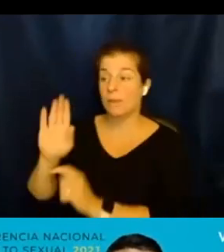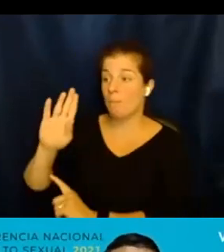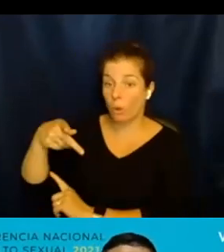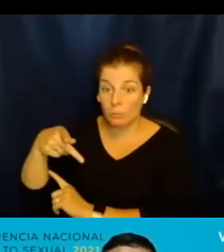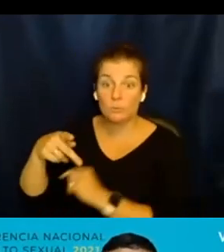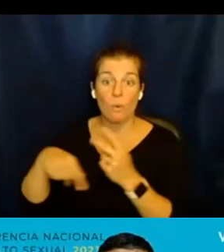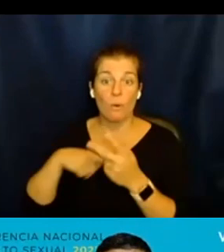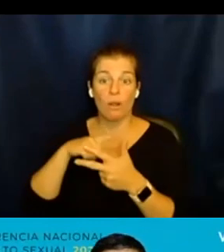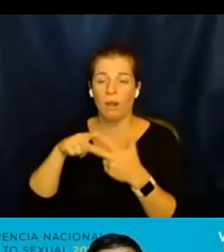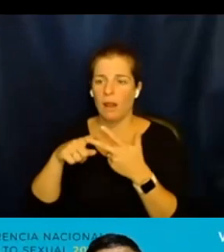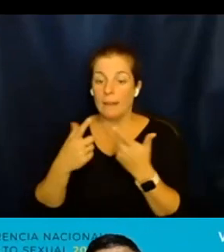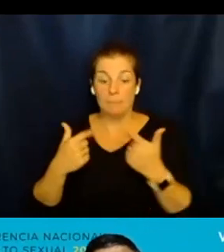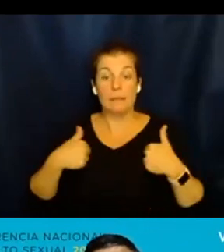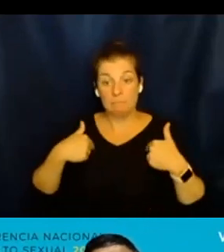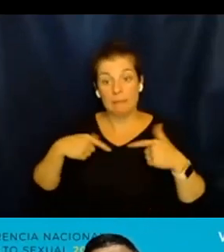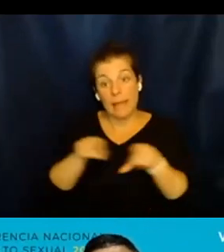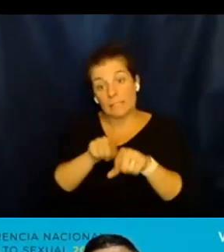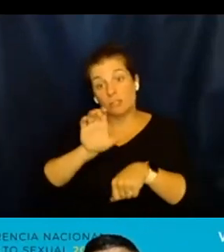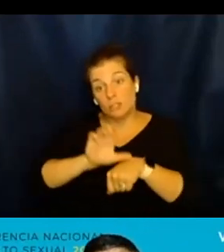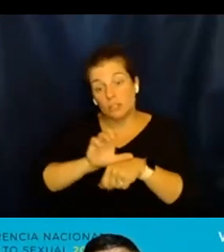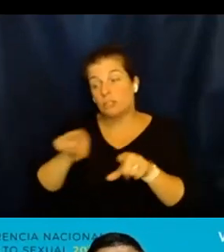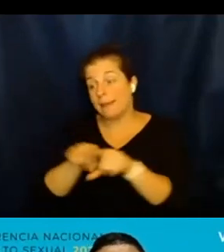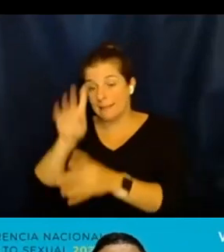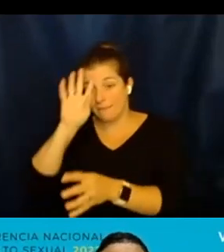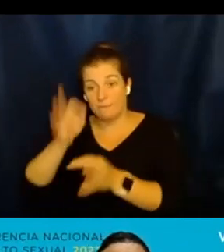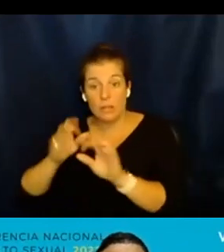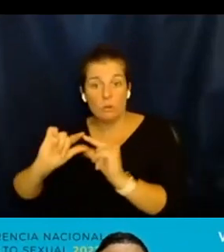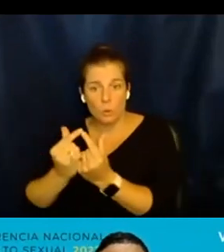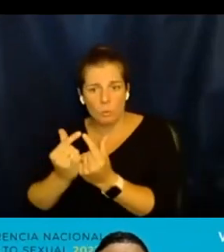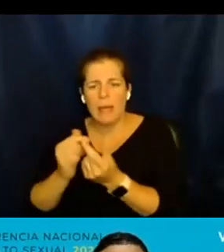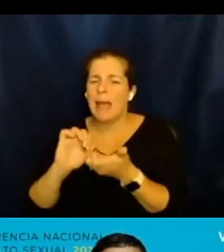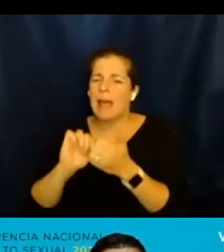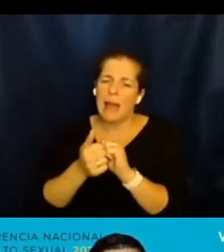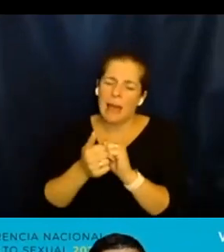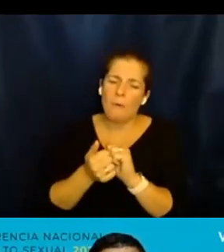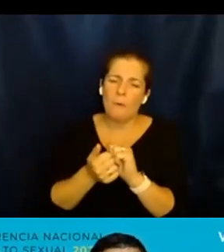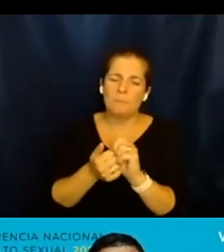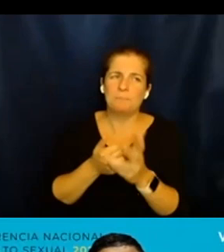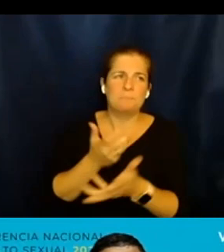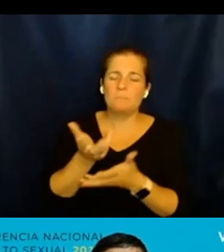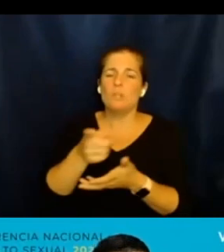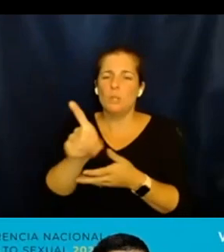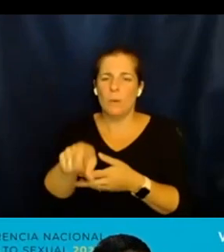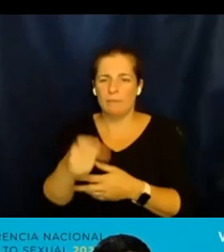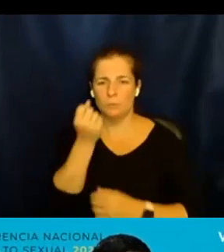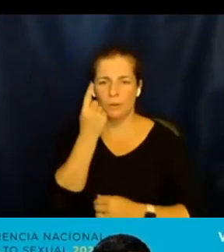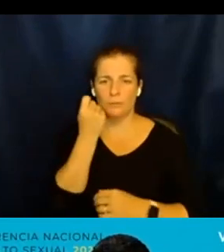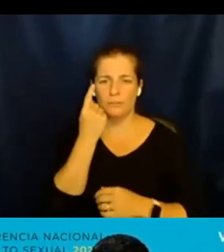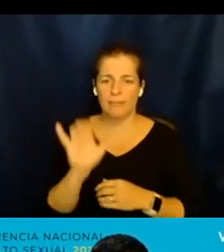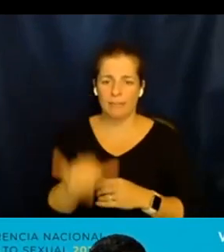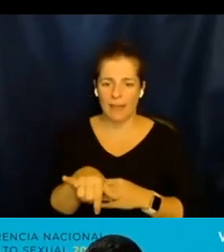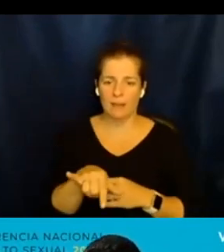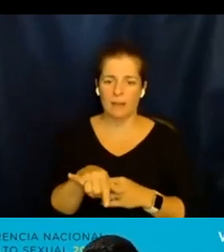as a church, as a faith group, any group that you understand that is expressing